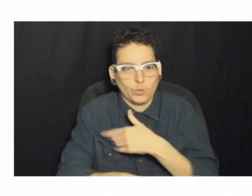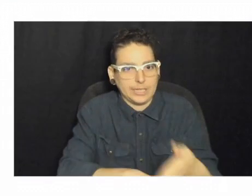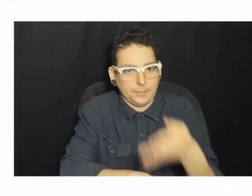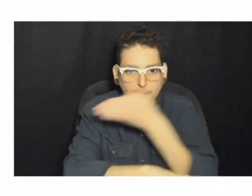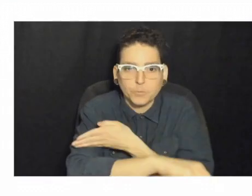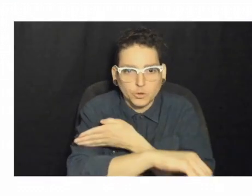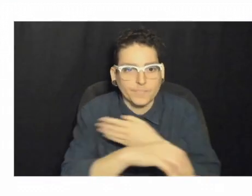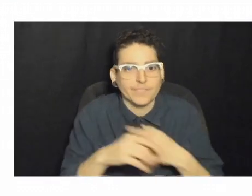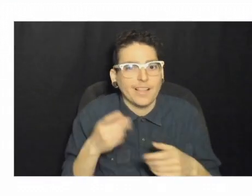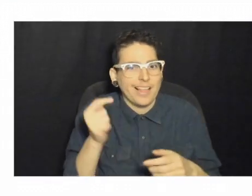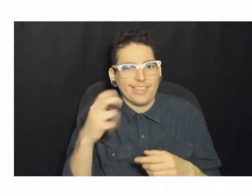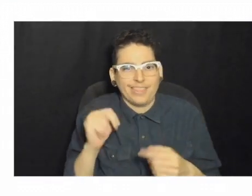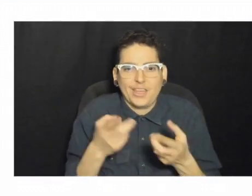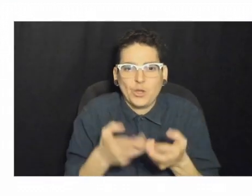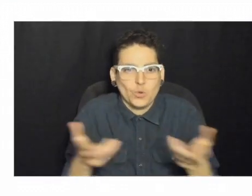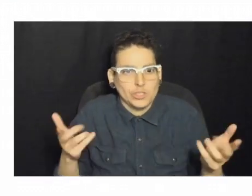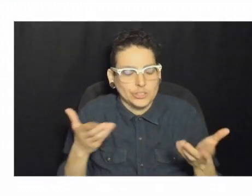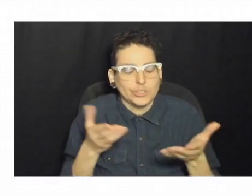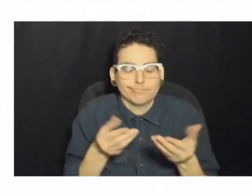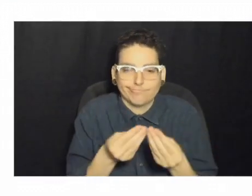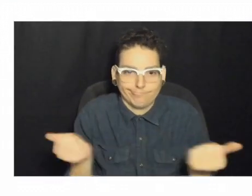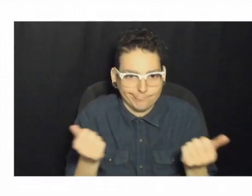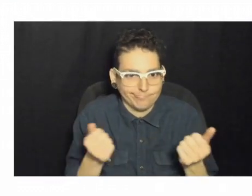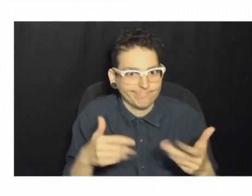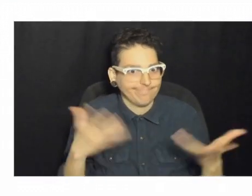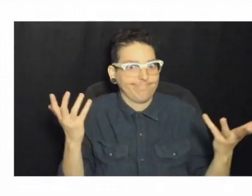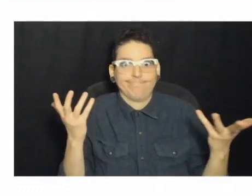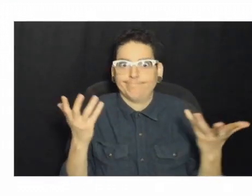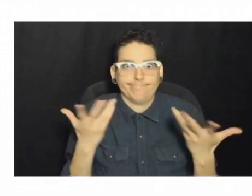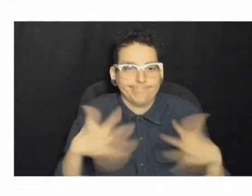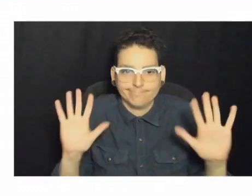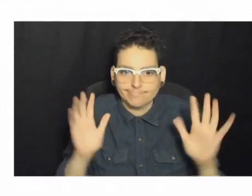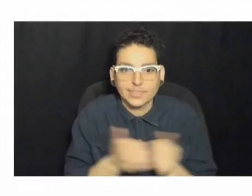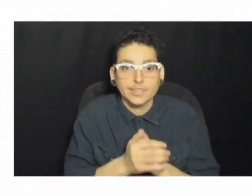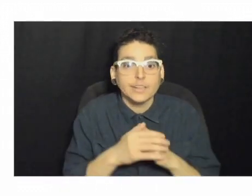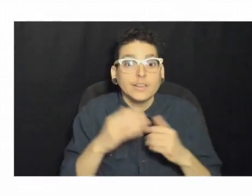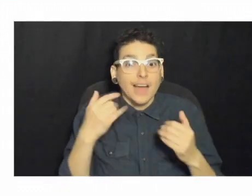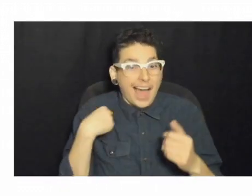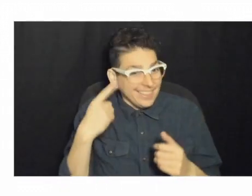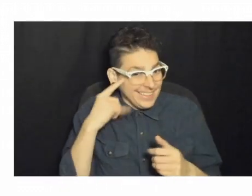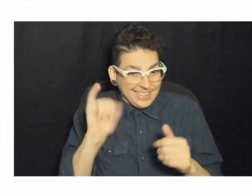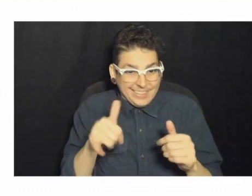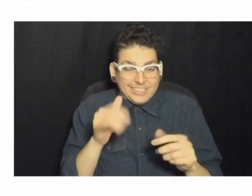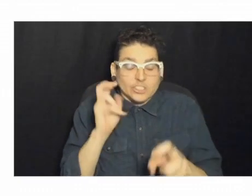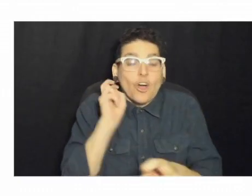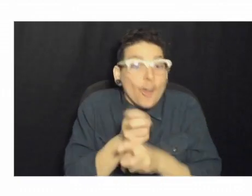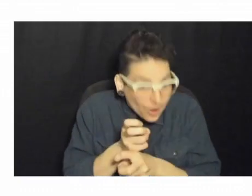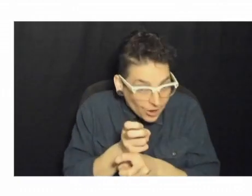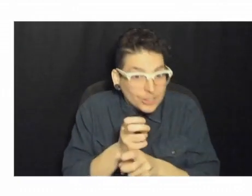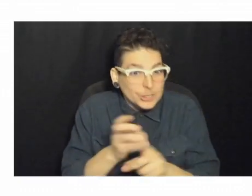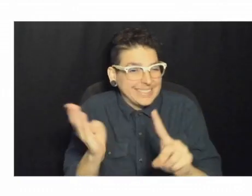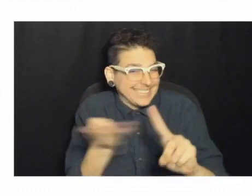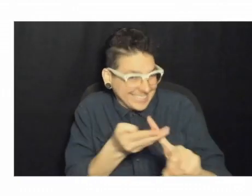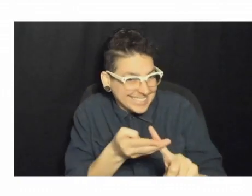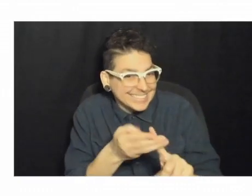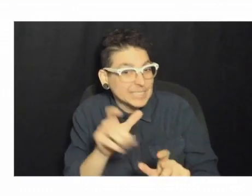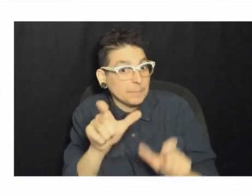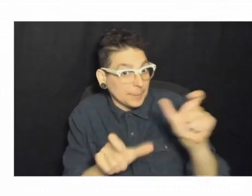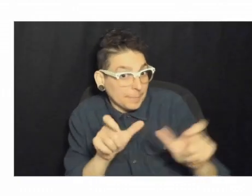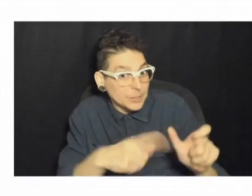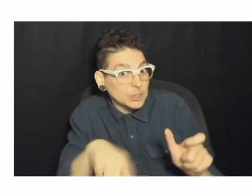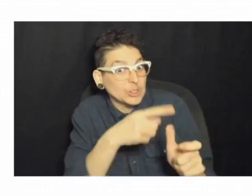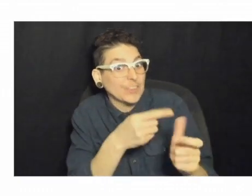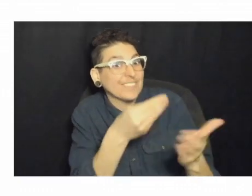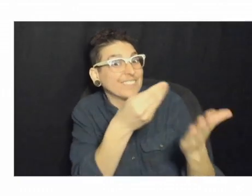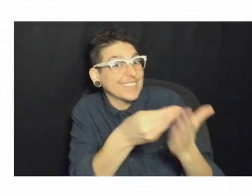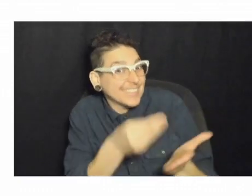biggest challenges is going to be to convince the folks that fund this work, particularly at government levels, what needs to be sustained and how it needs to